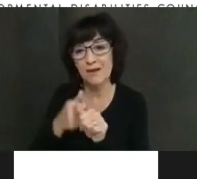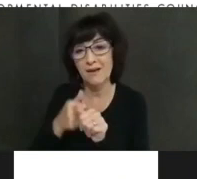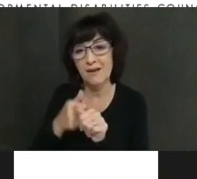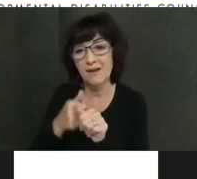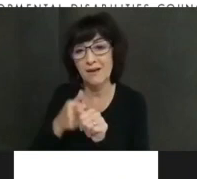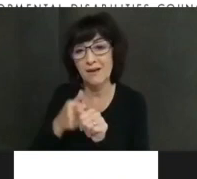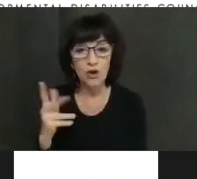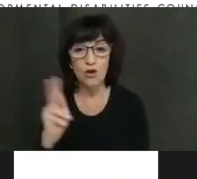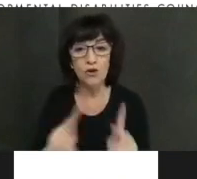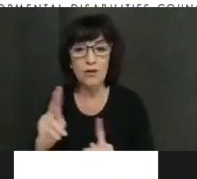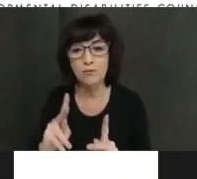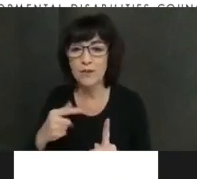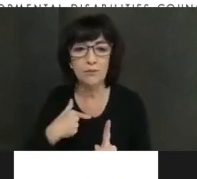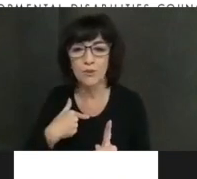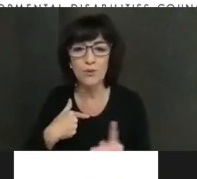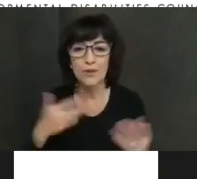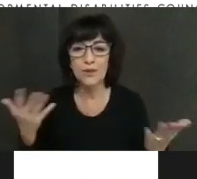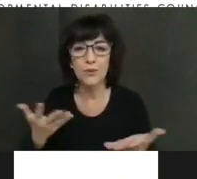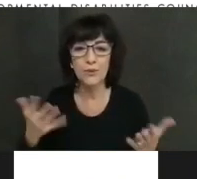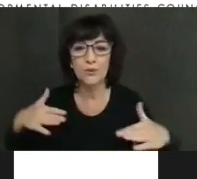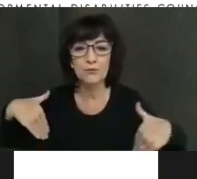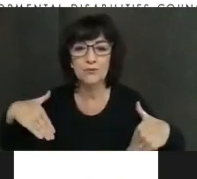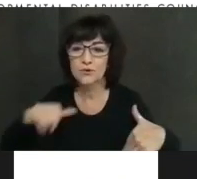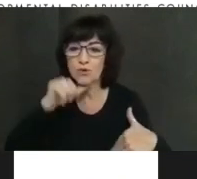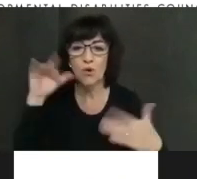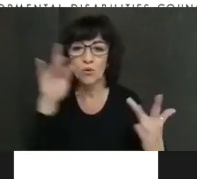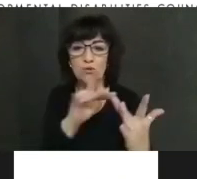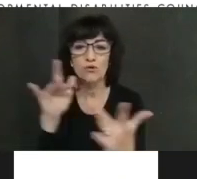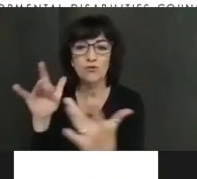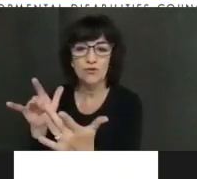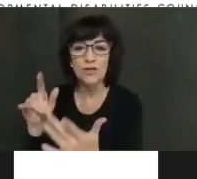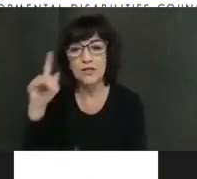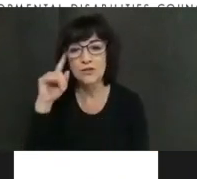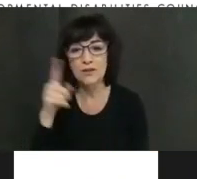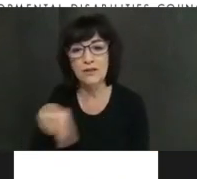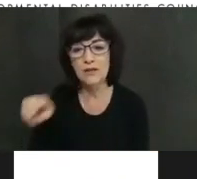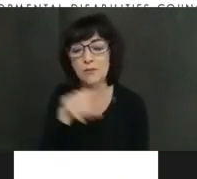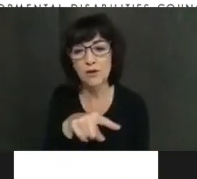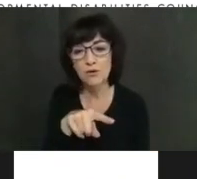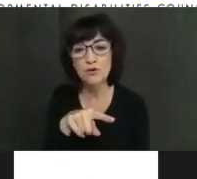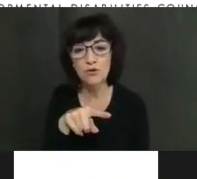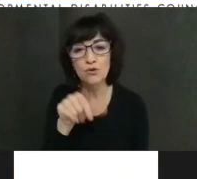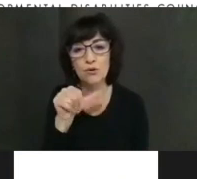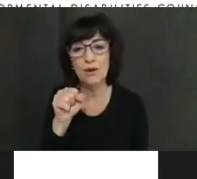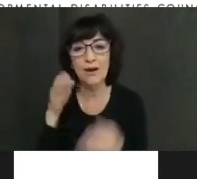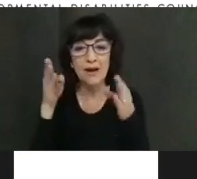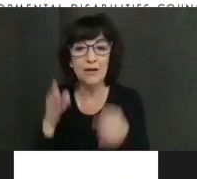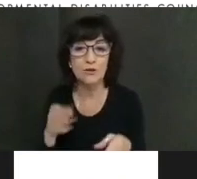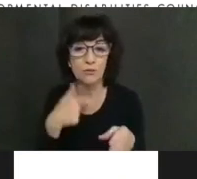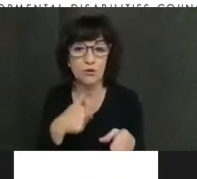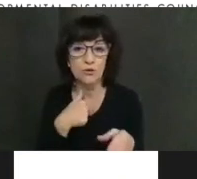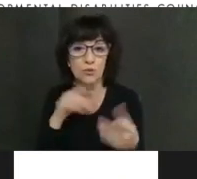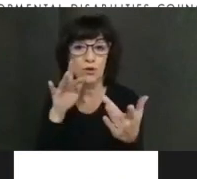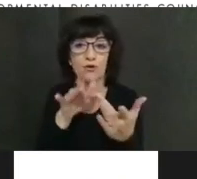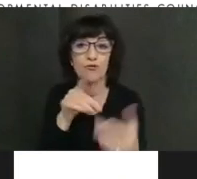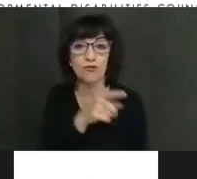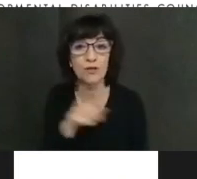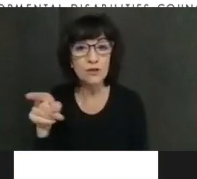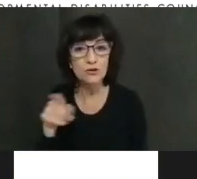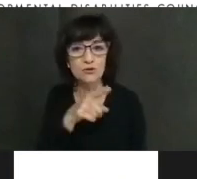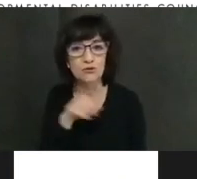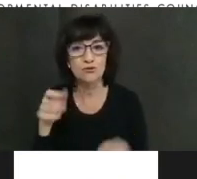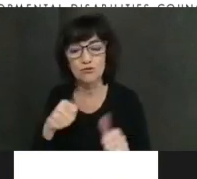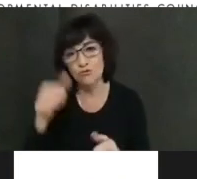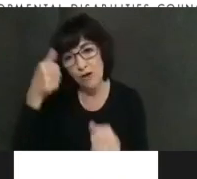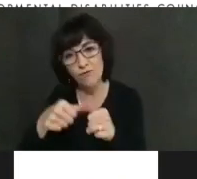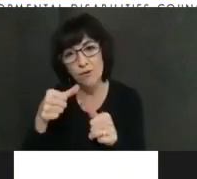start with. And then think of you as a person when we do reach you, and then you're trying to remember who you had contact with